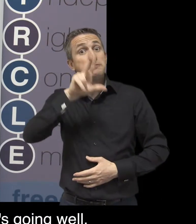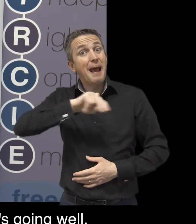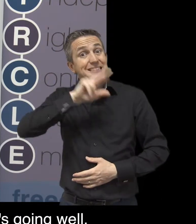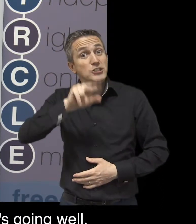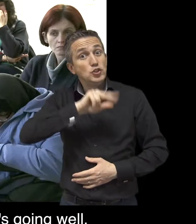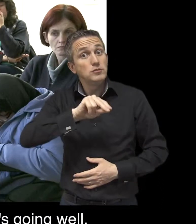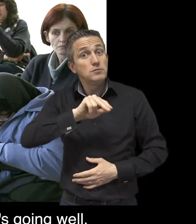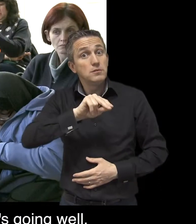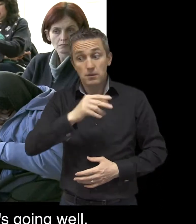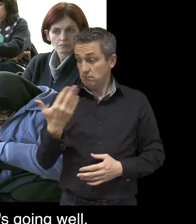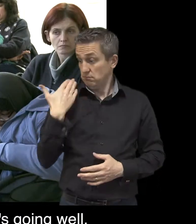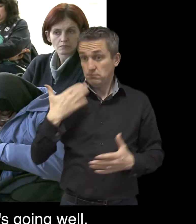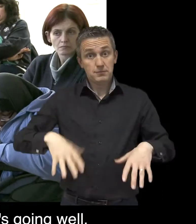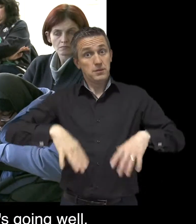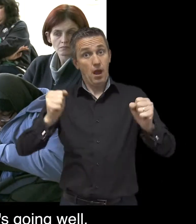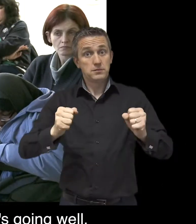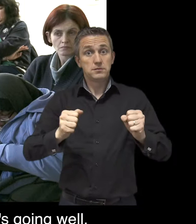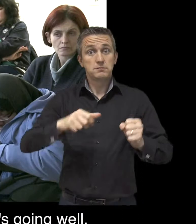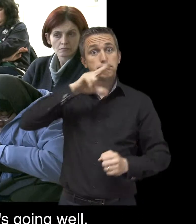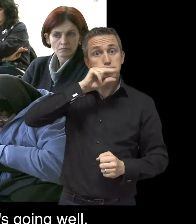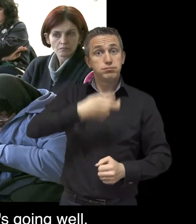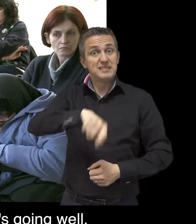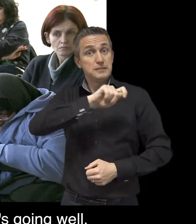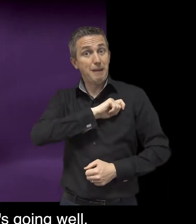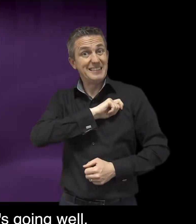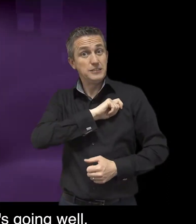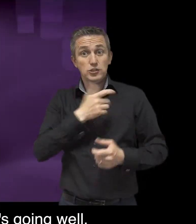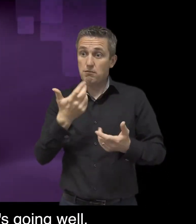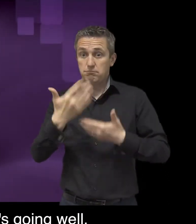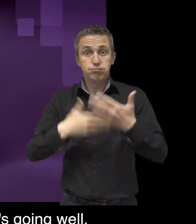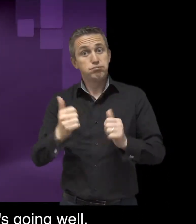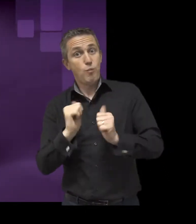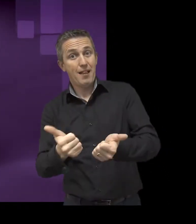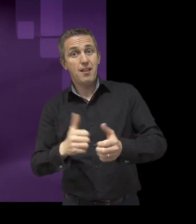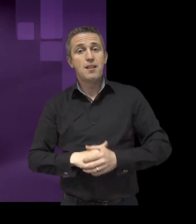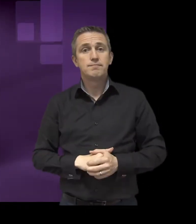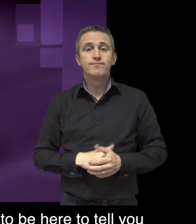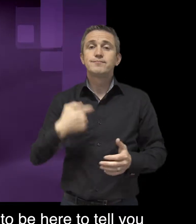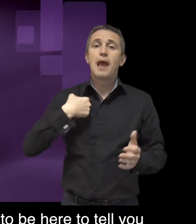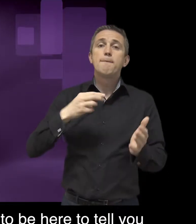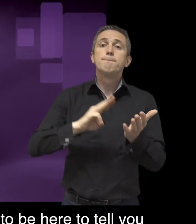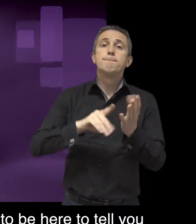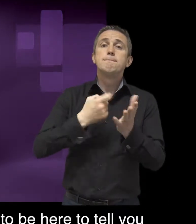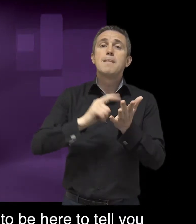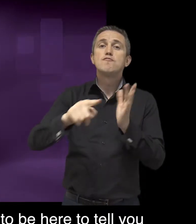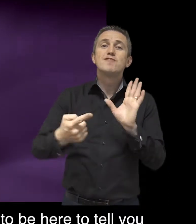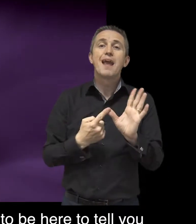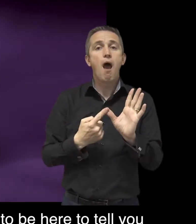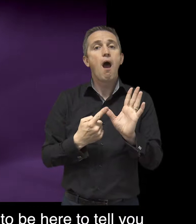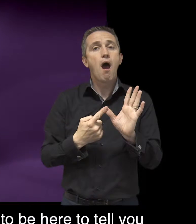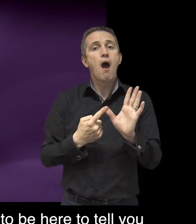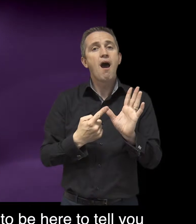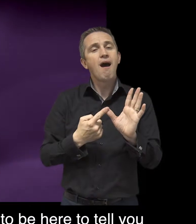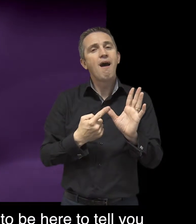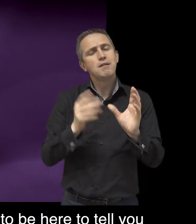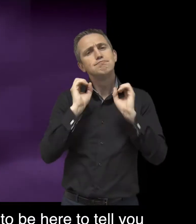I've started that just now, and it's going well. My name is Maria and I'm very happy to be here to